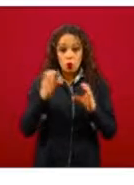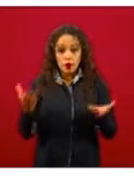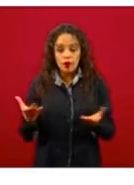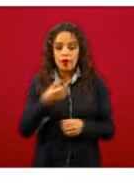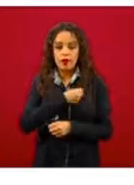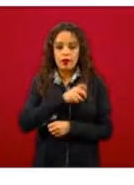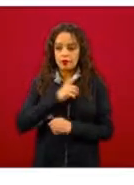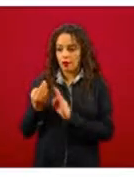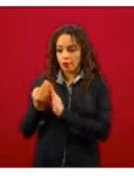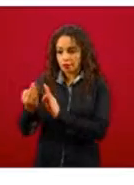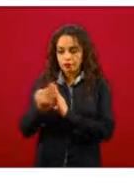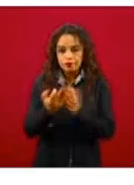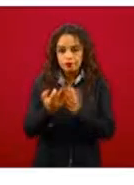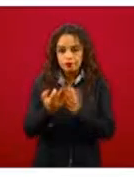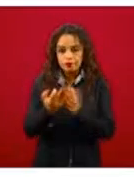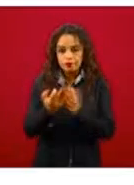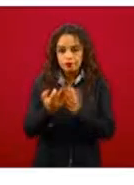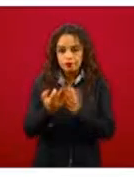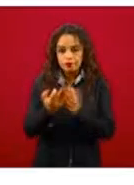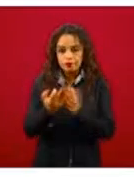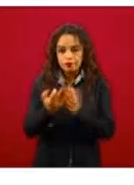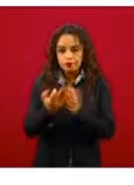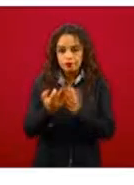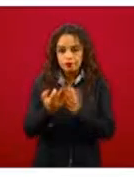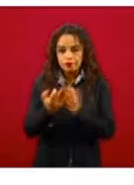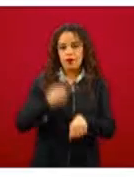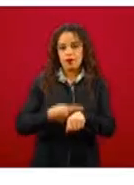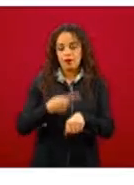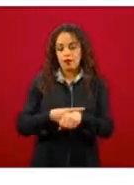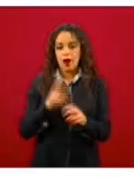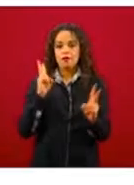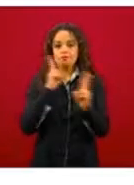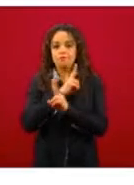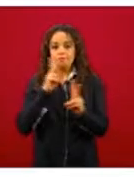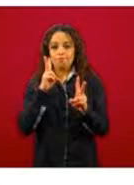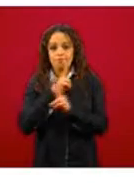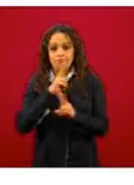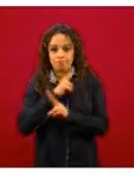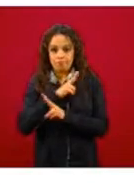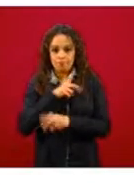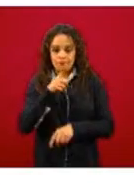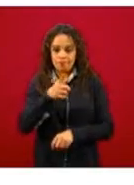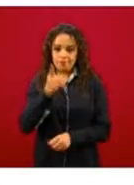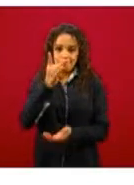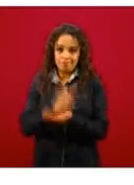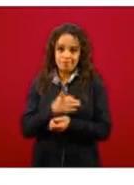mobilities were not done with the considerable